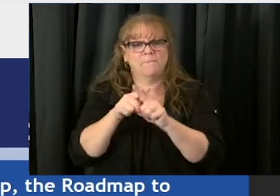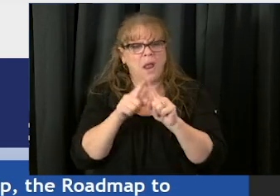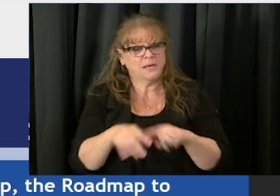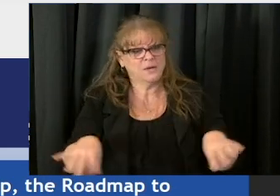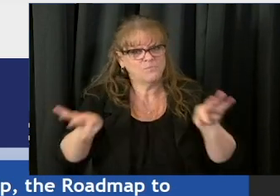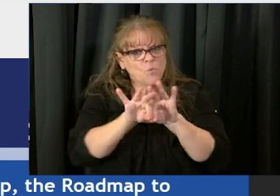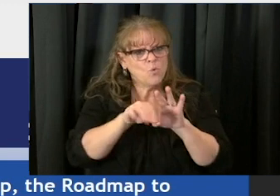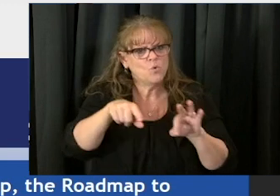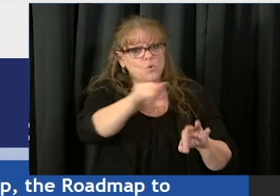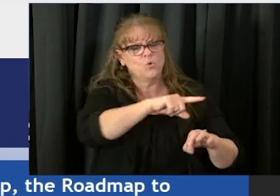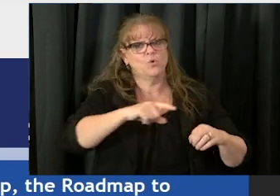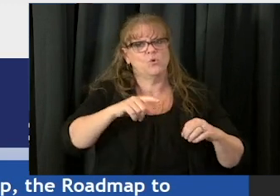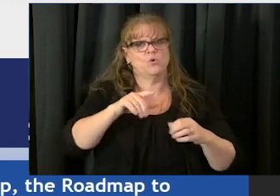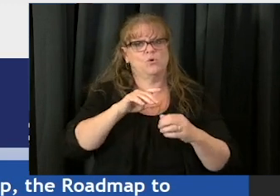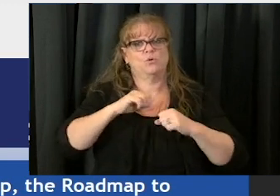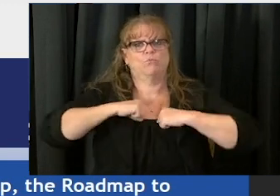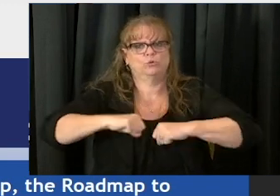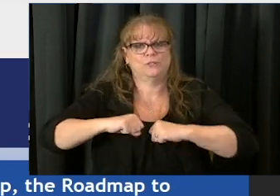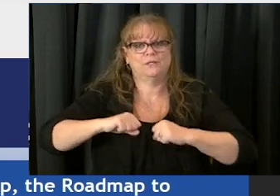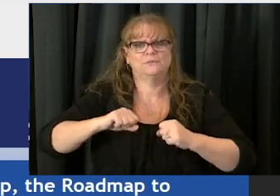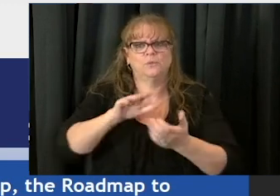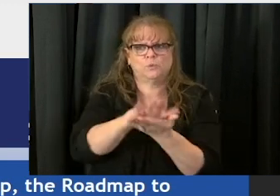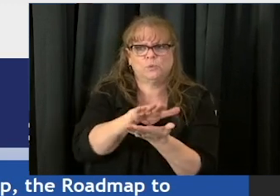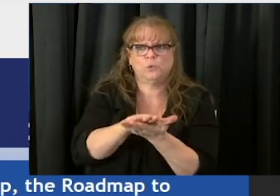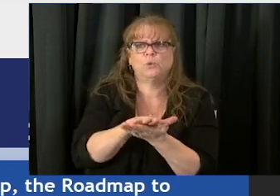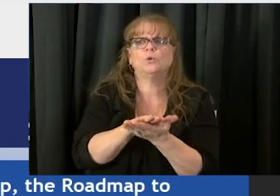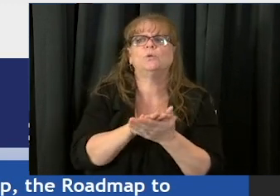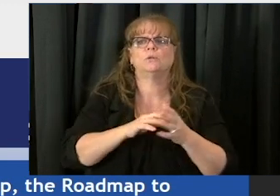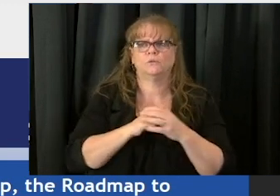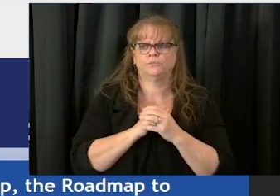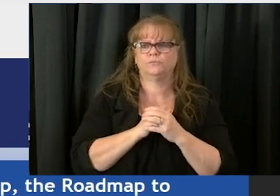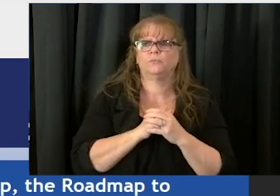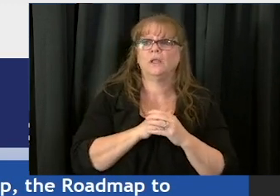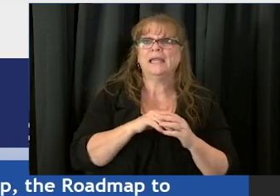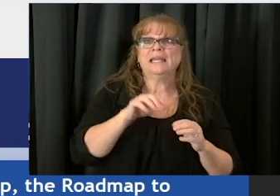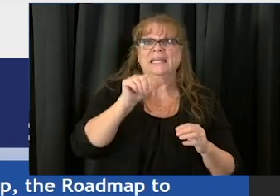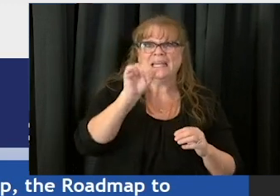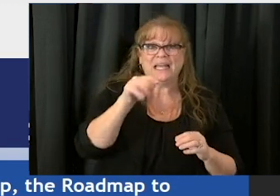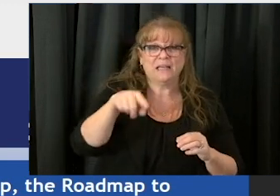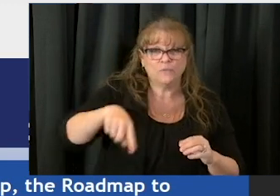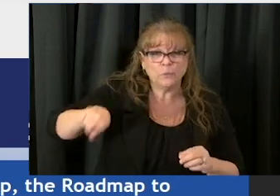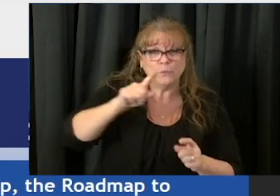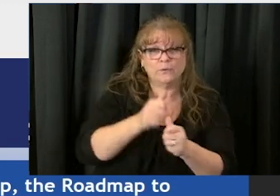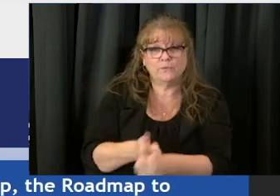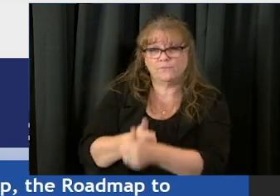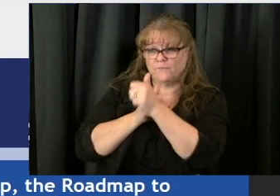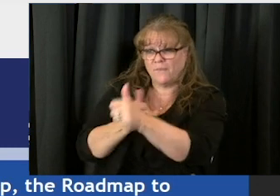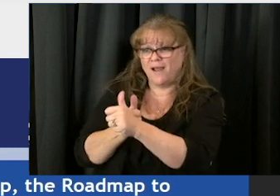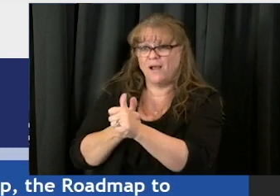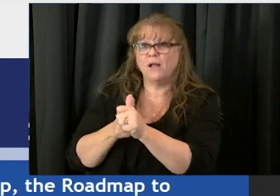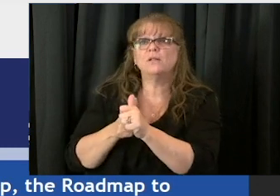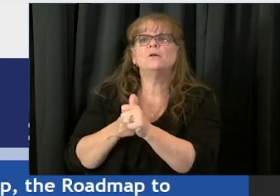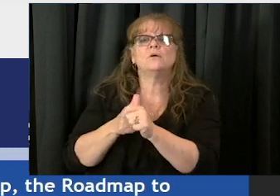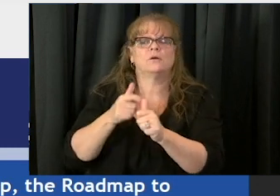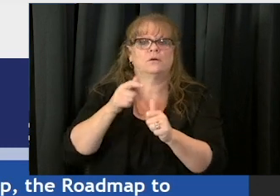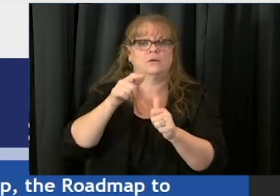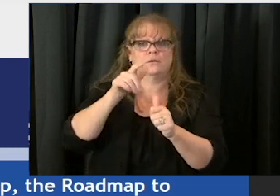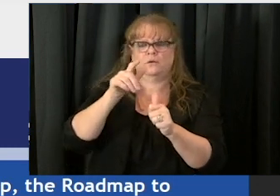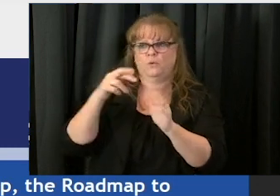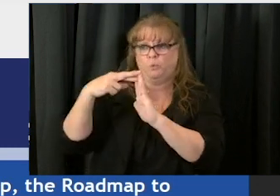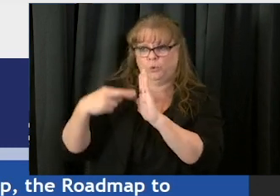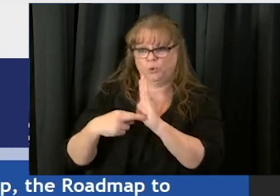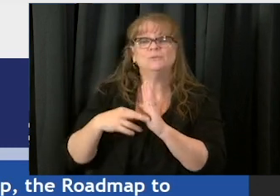schools are one of the safest workplaces we have. And that means prioritizing testing for schools, which we have a very exciting announcement on today, contact